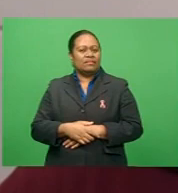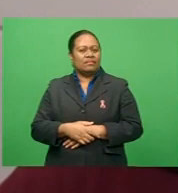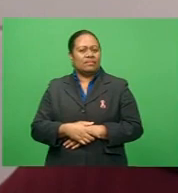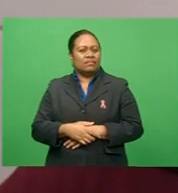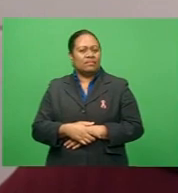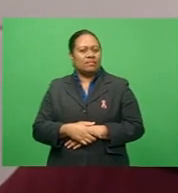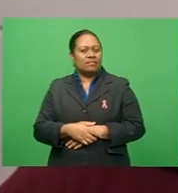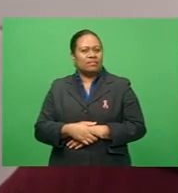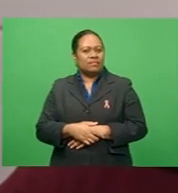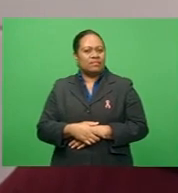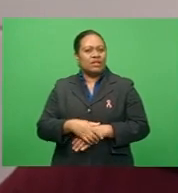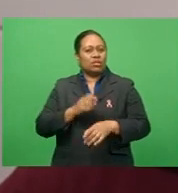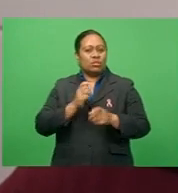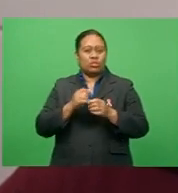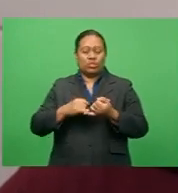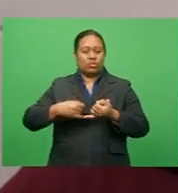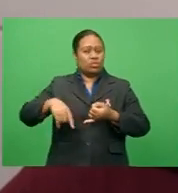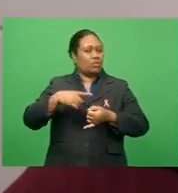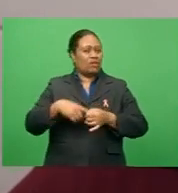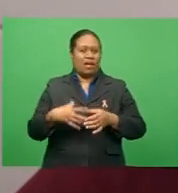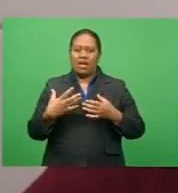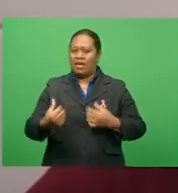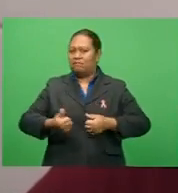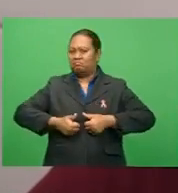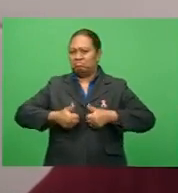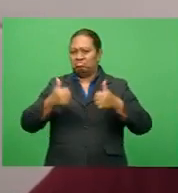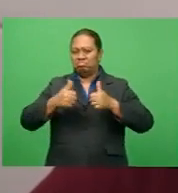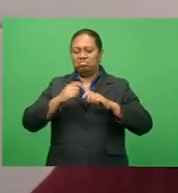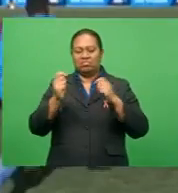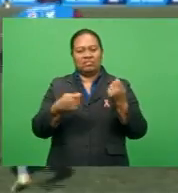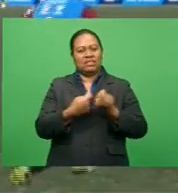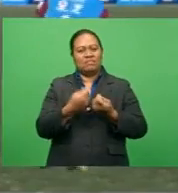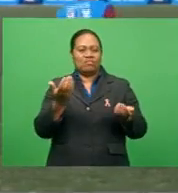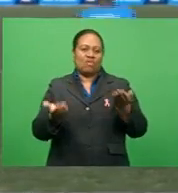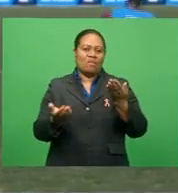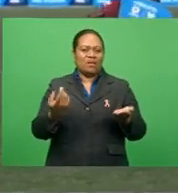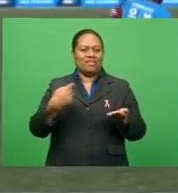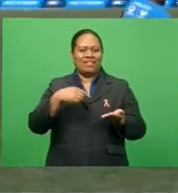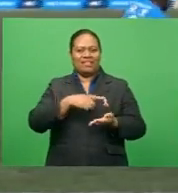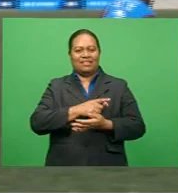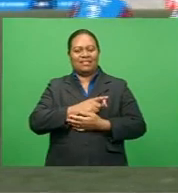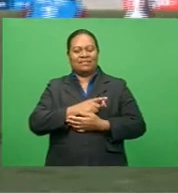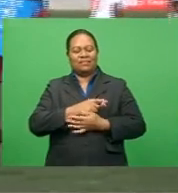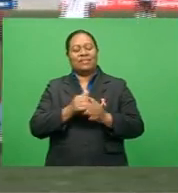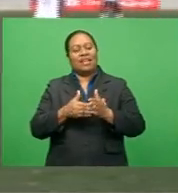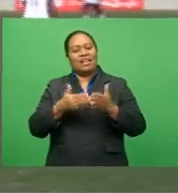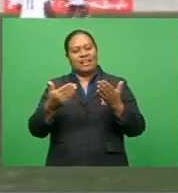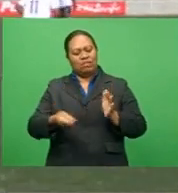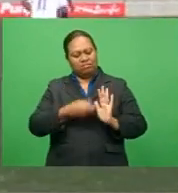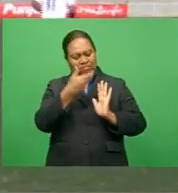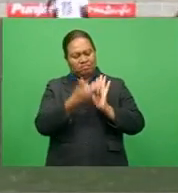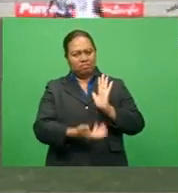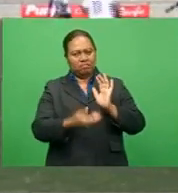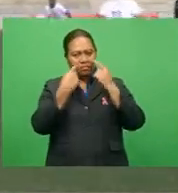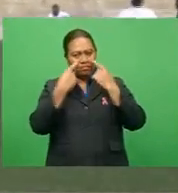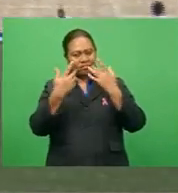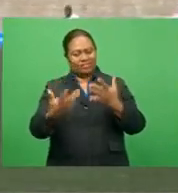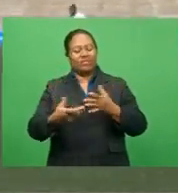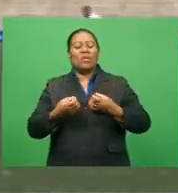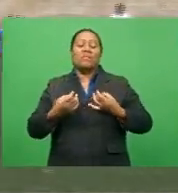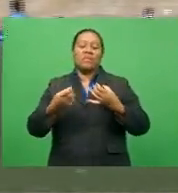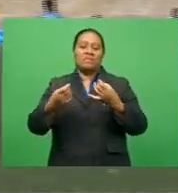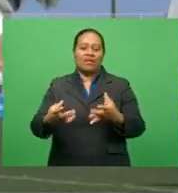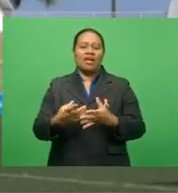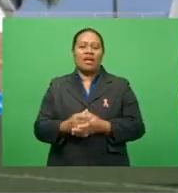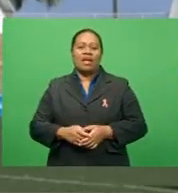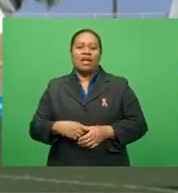Unfortunately, Suva has got so much depth in the team compared to us. It is back to the drawing board for the Whites as they prepare to take